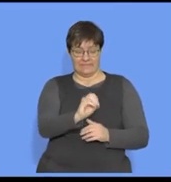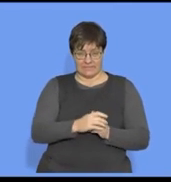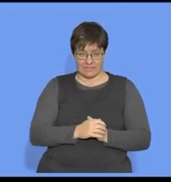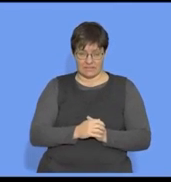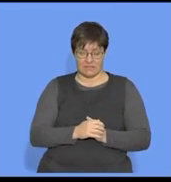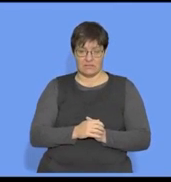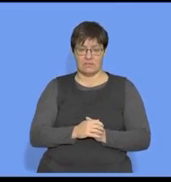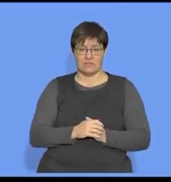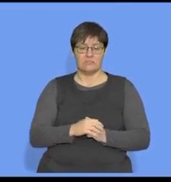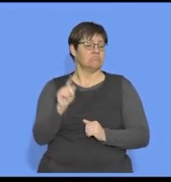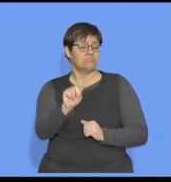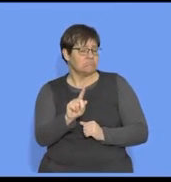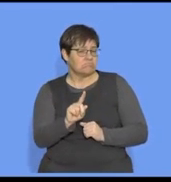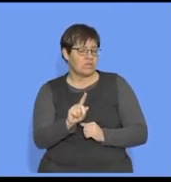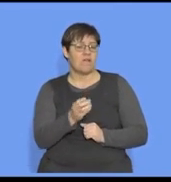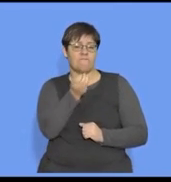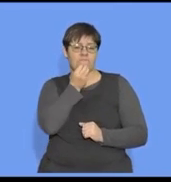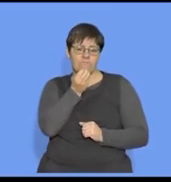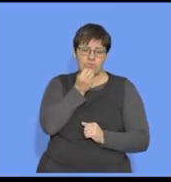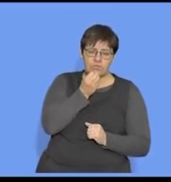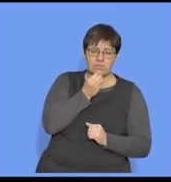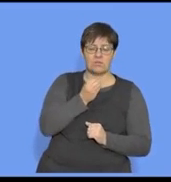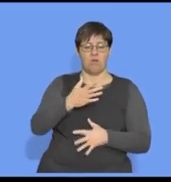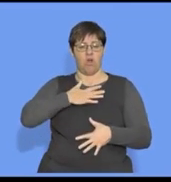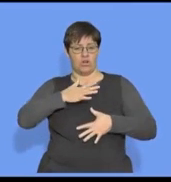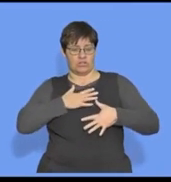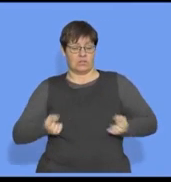means it provides nutrients and